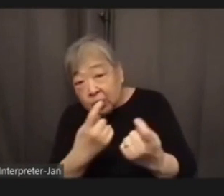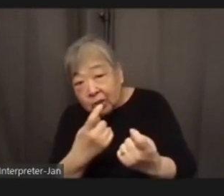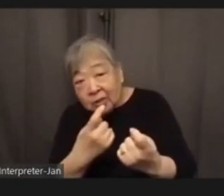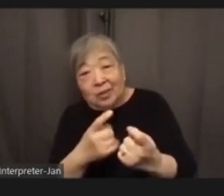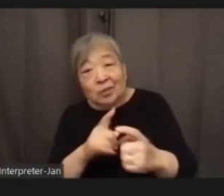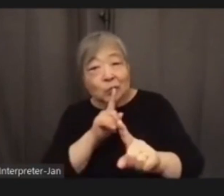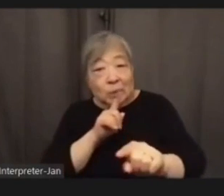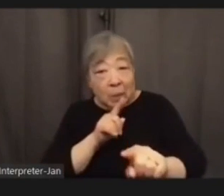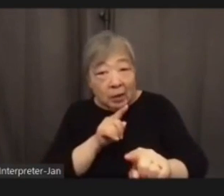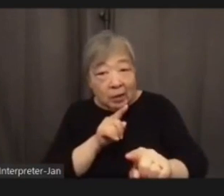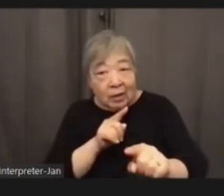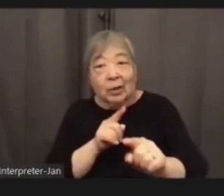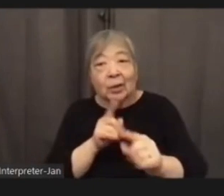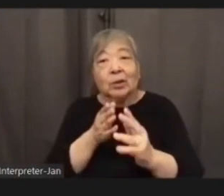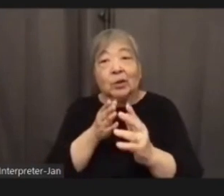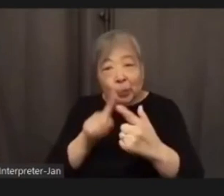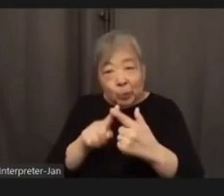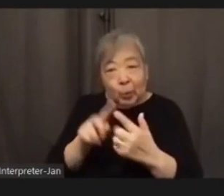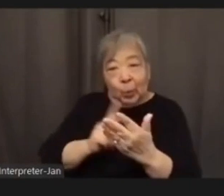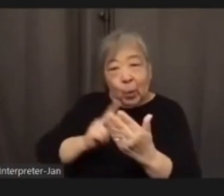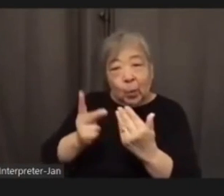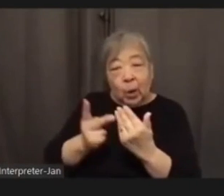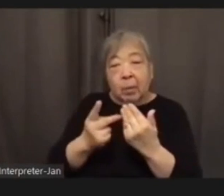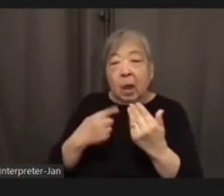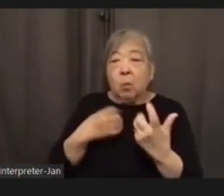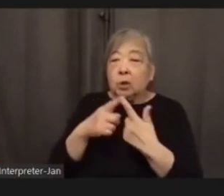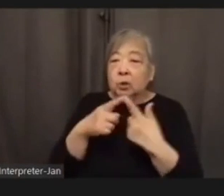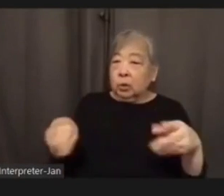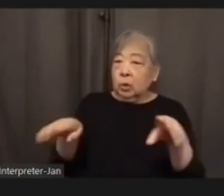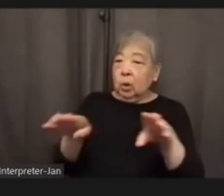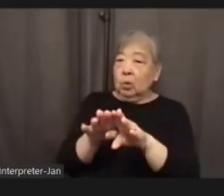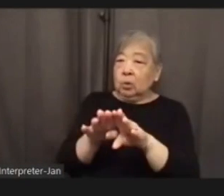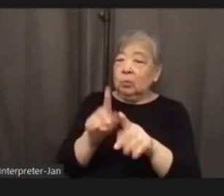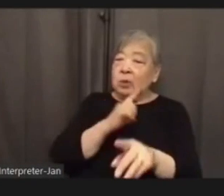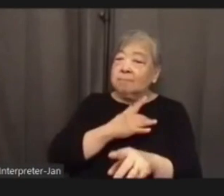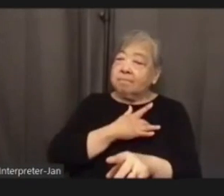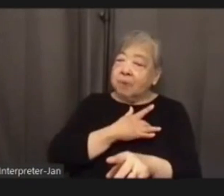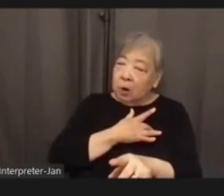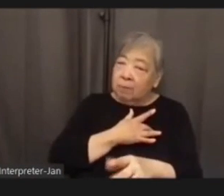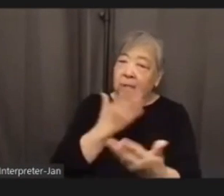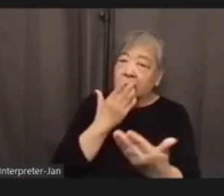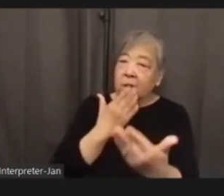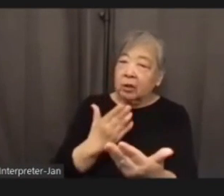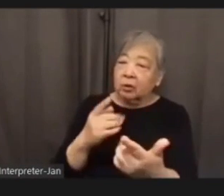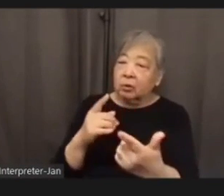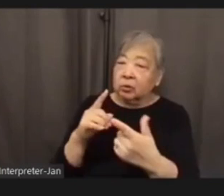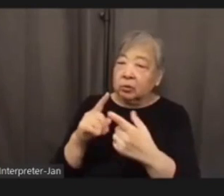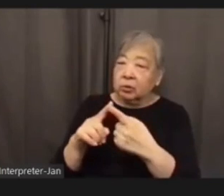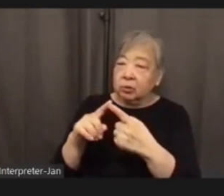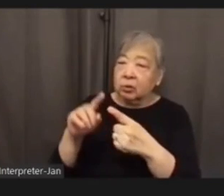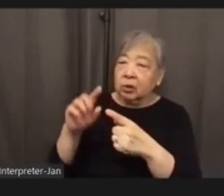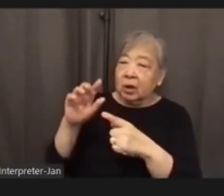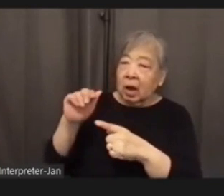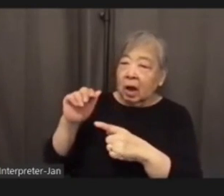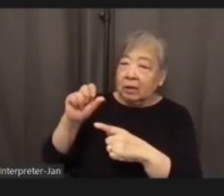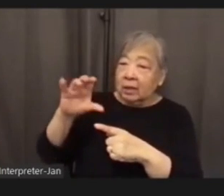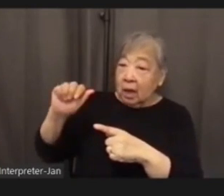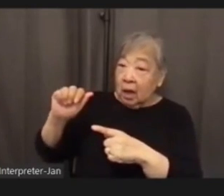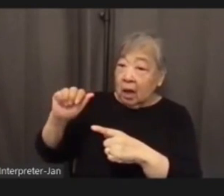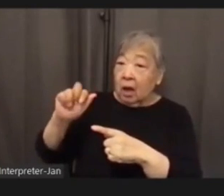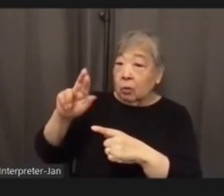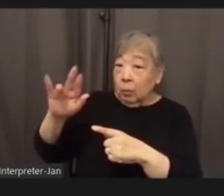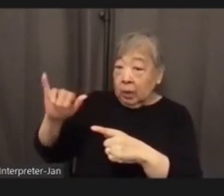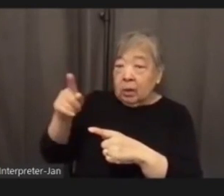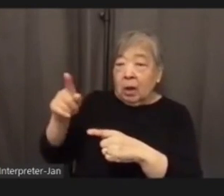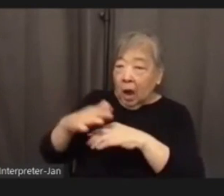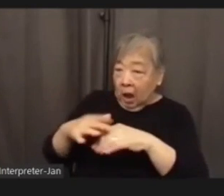did through the program. I want to close with some really heartfelt thank yous to Asia Ayubi, who is on